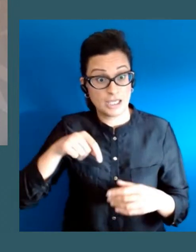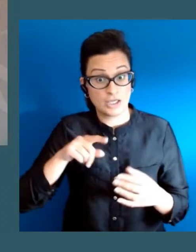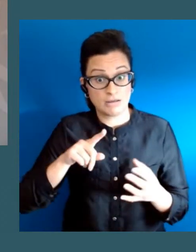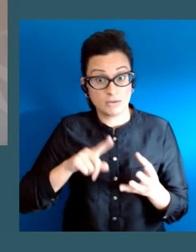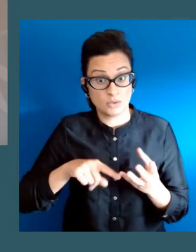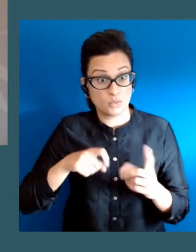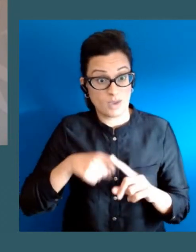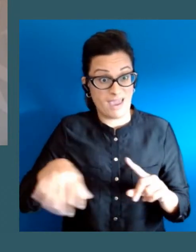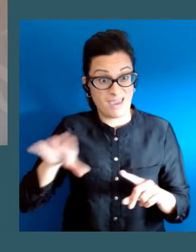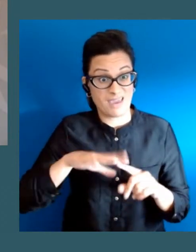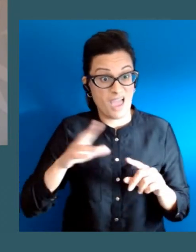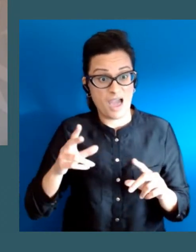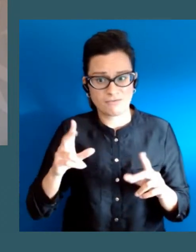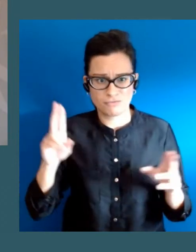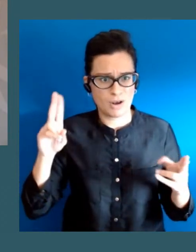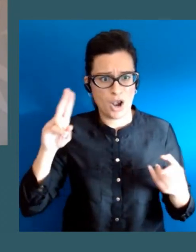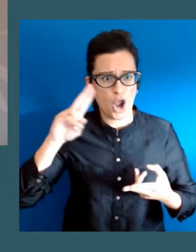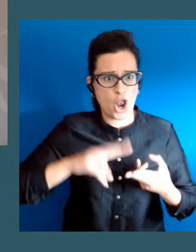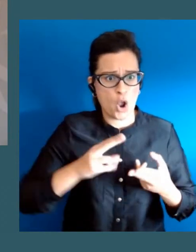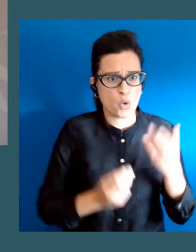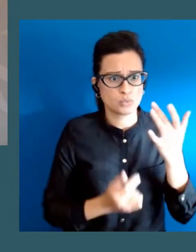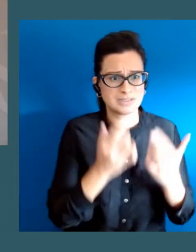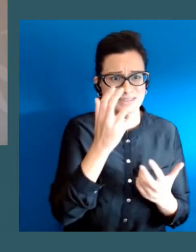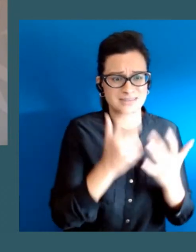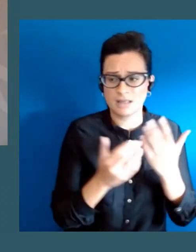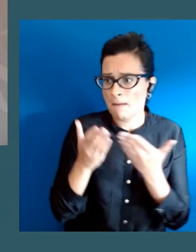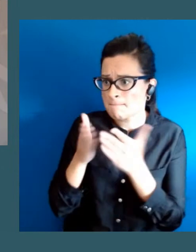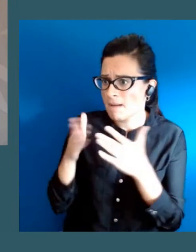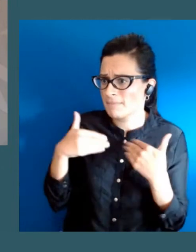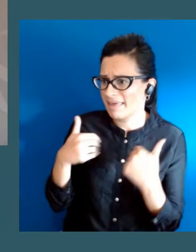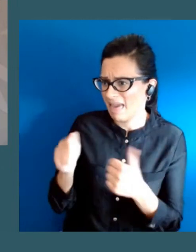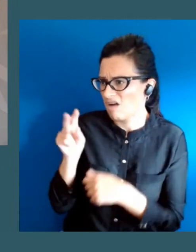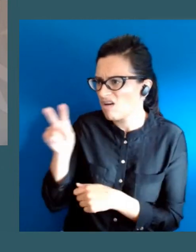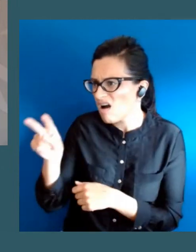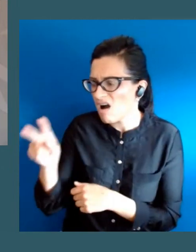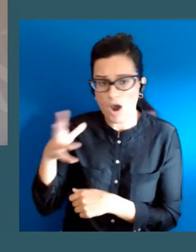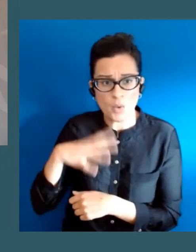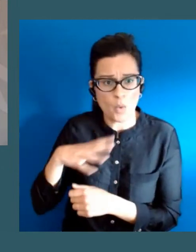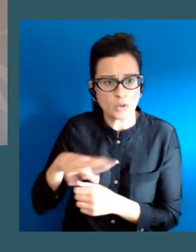So from a public health perspective, they want to increase